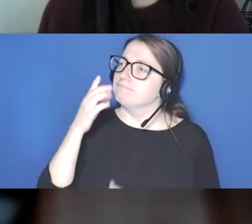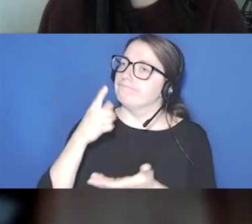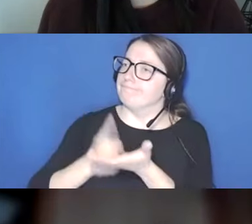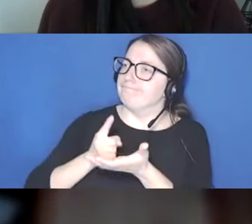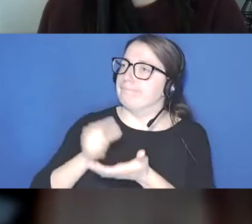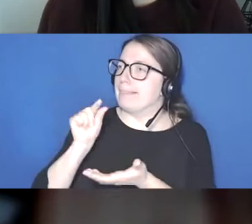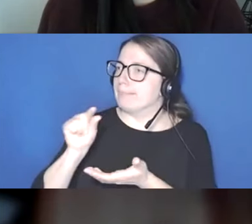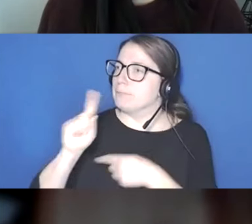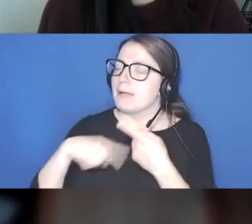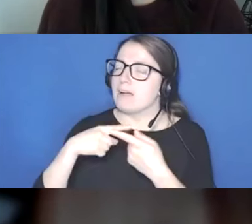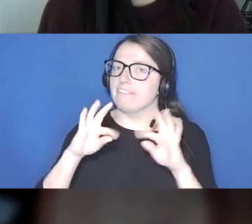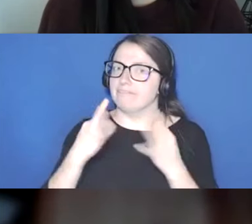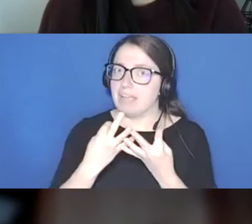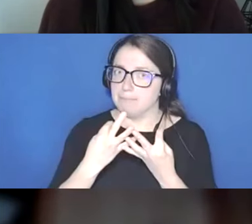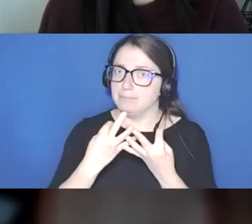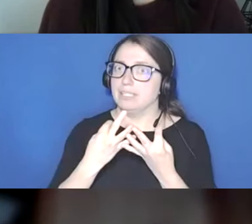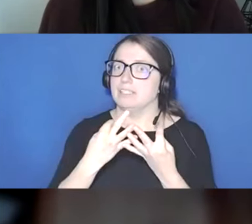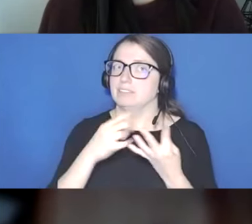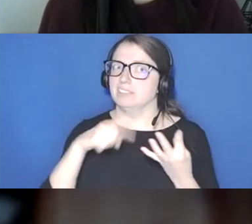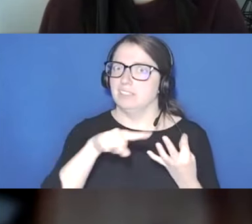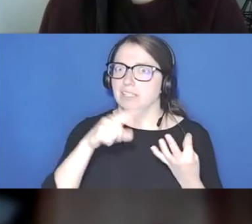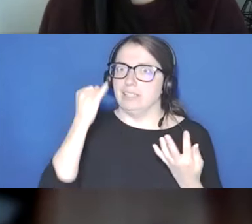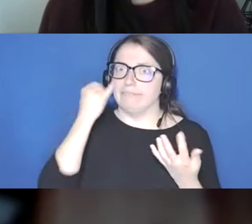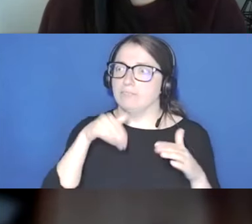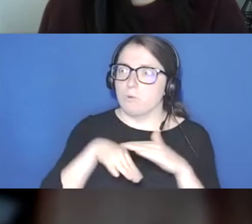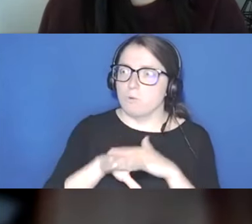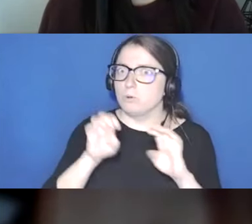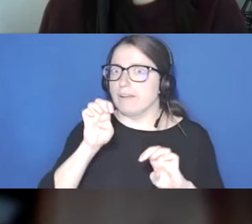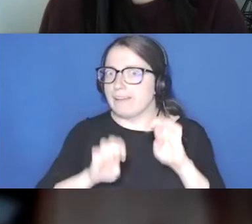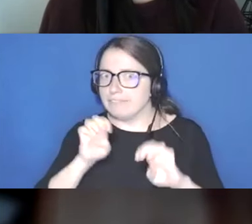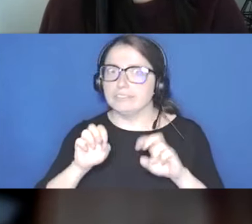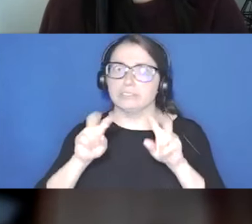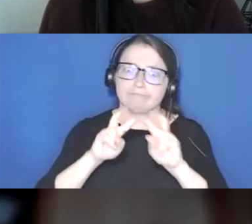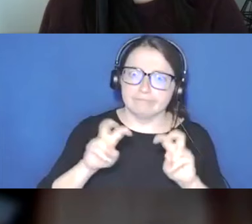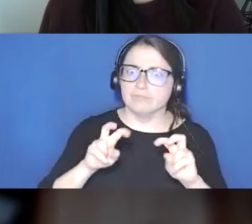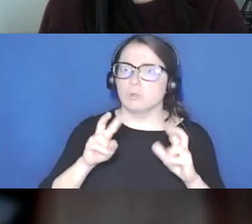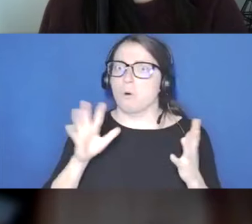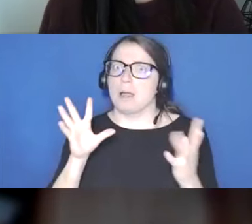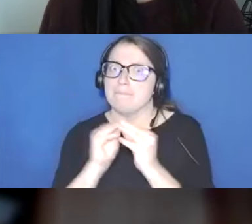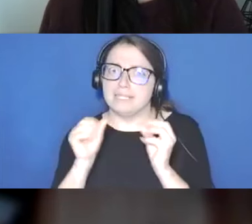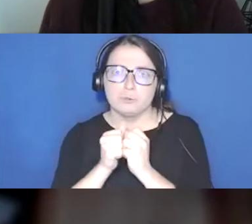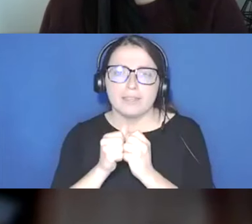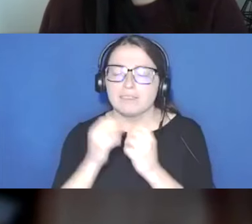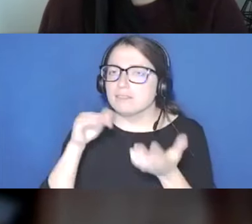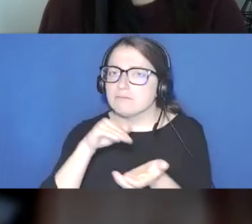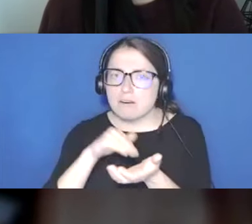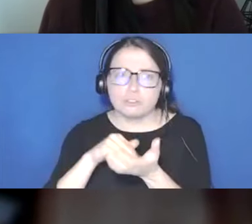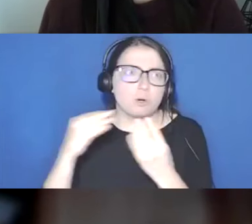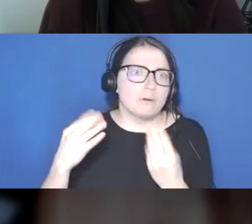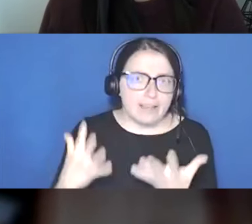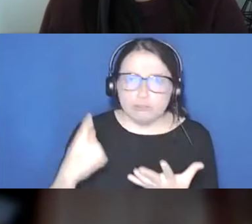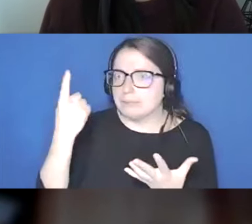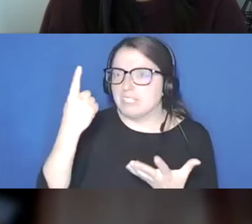best prepare for an evaluation, a visit, or a meeting with a provider? Perhaps somebody scheduled an initial